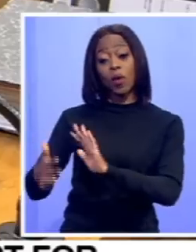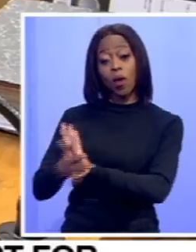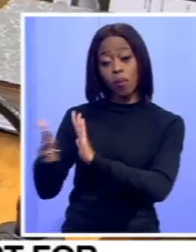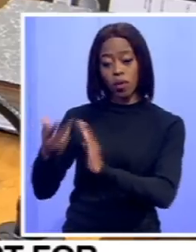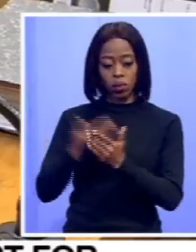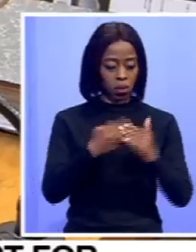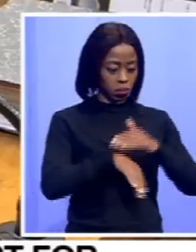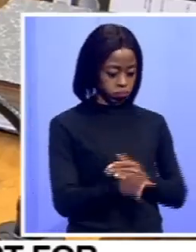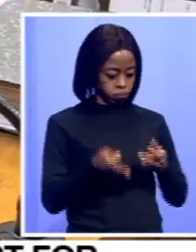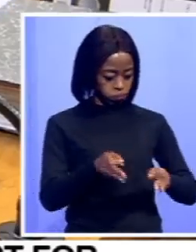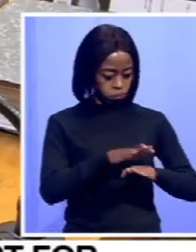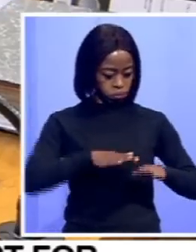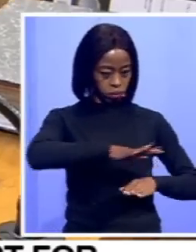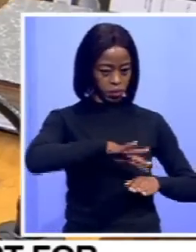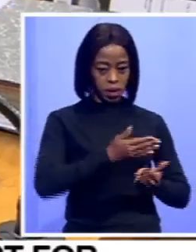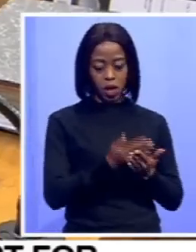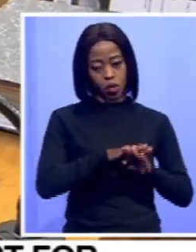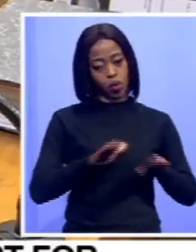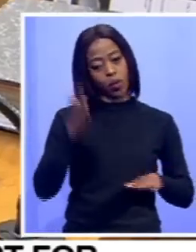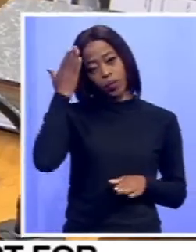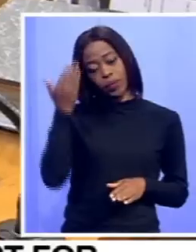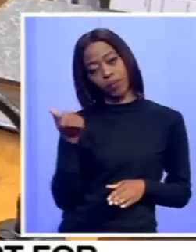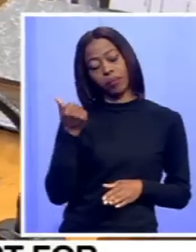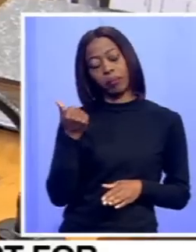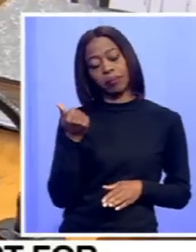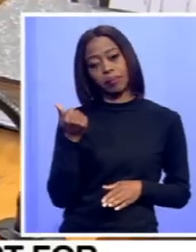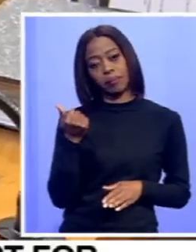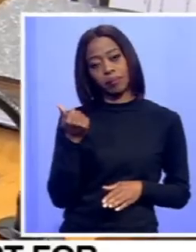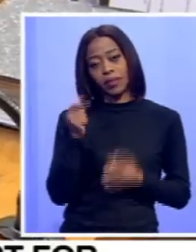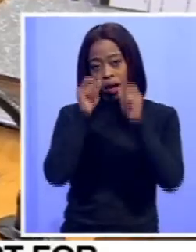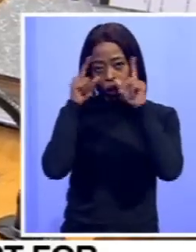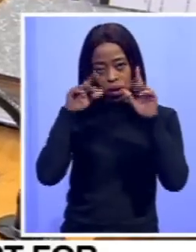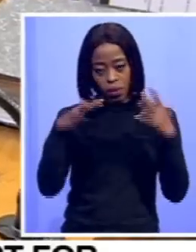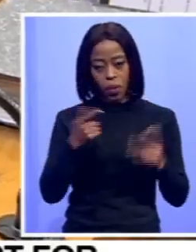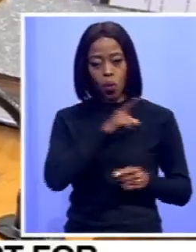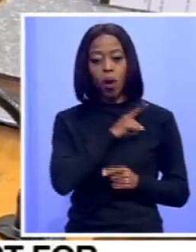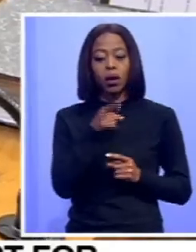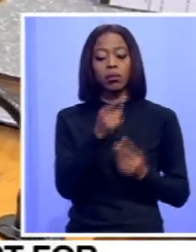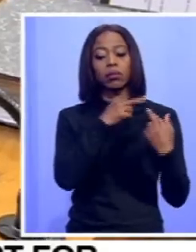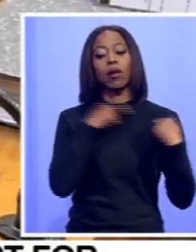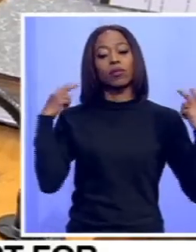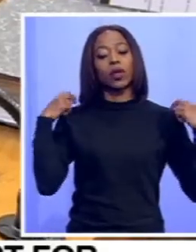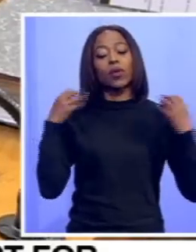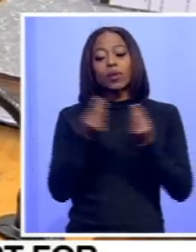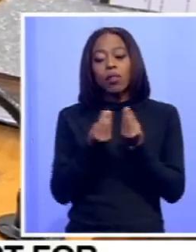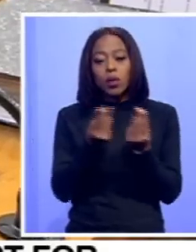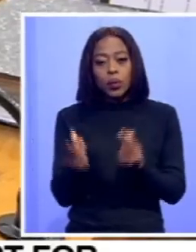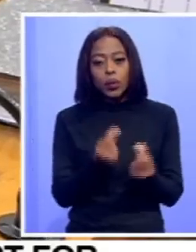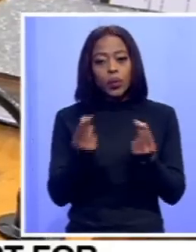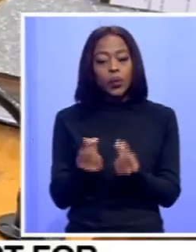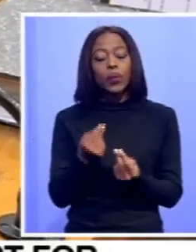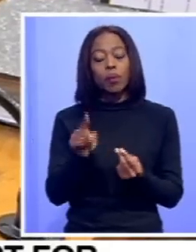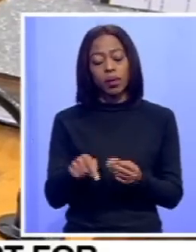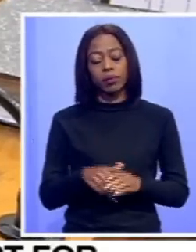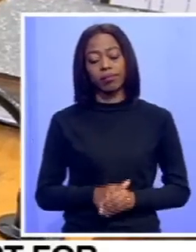into the cemetery, provided it had been all the security measures that was part of the convoy.